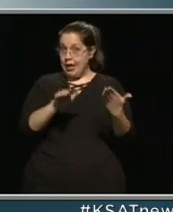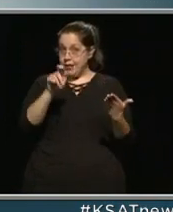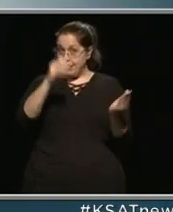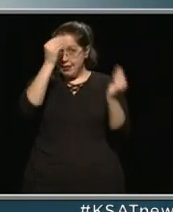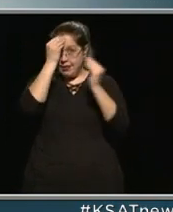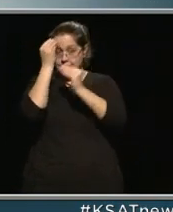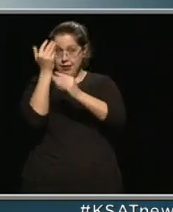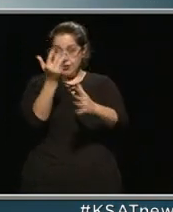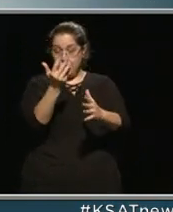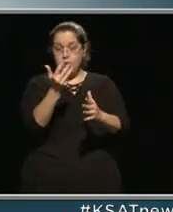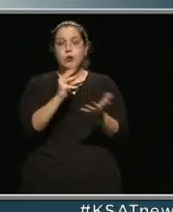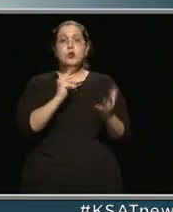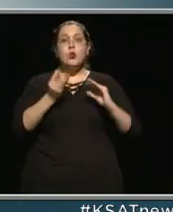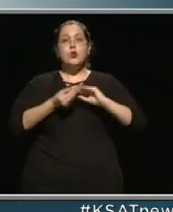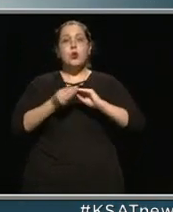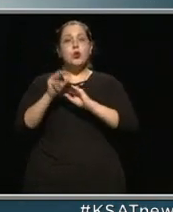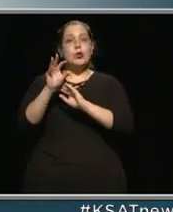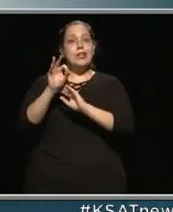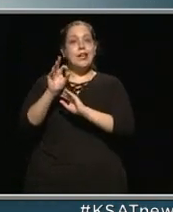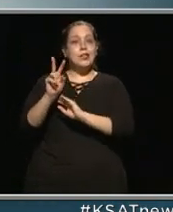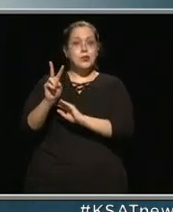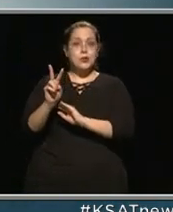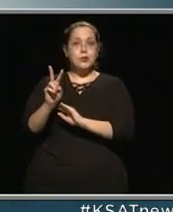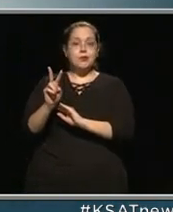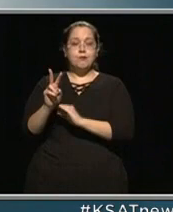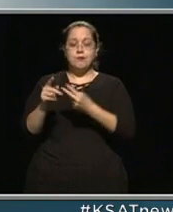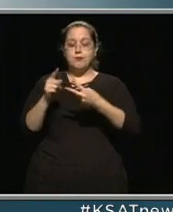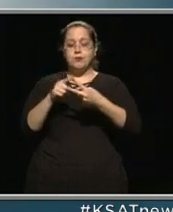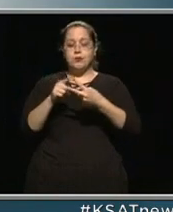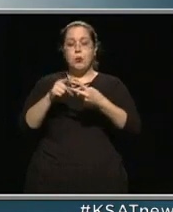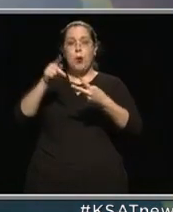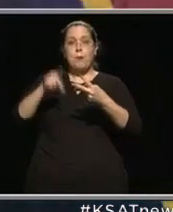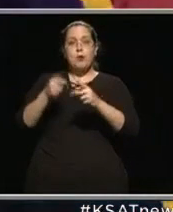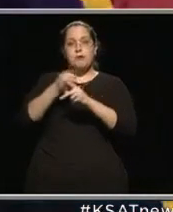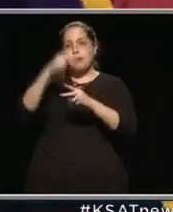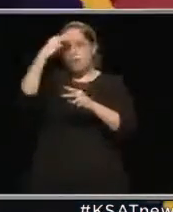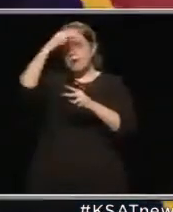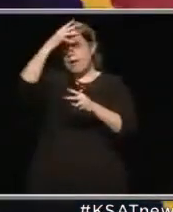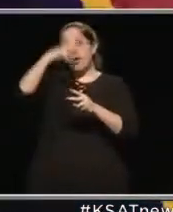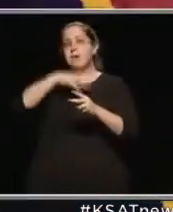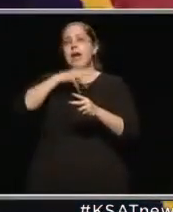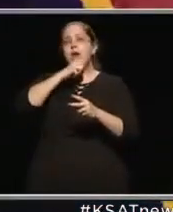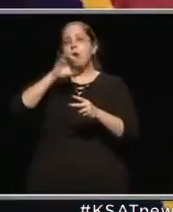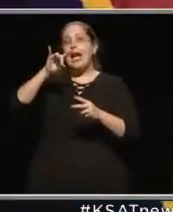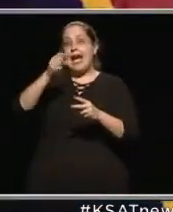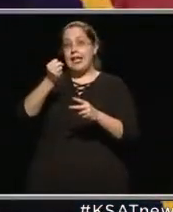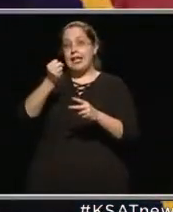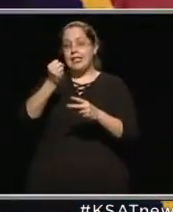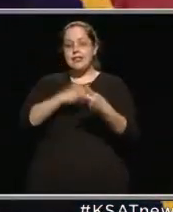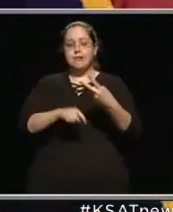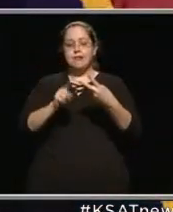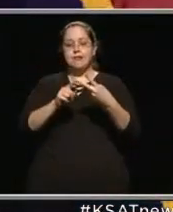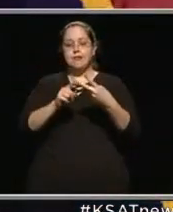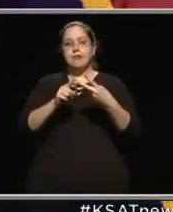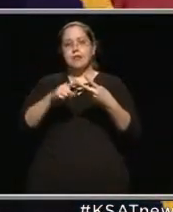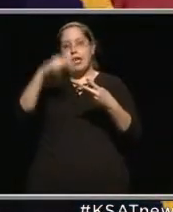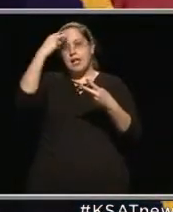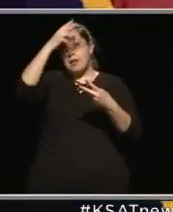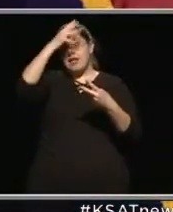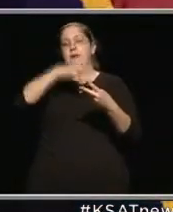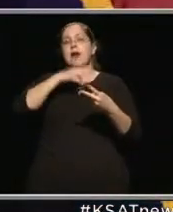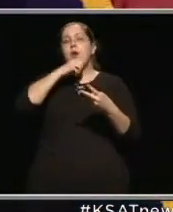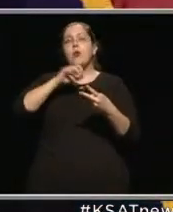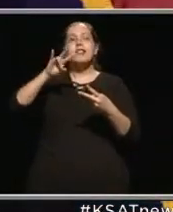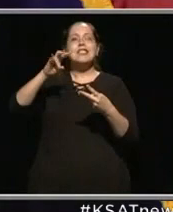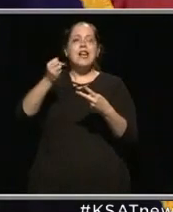to report tonight, bringing our total to 92. One individual is a Hispanic male in his 80s, and the other was a Hispanic male in